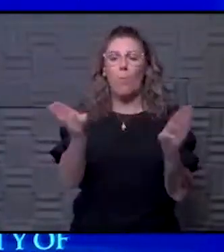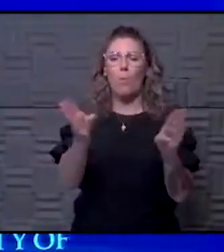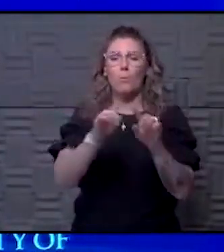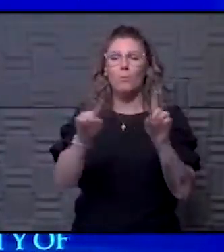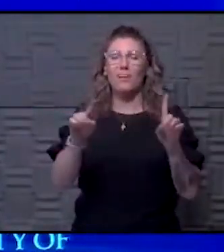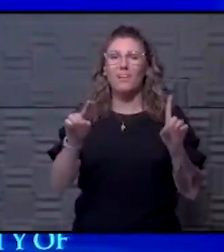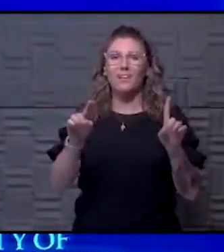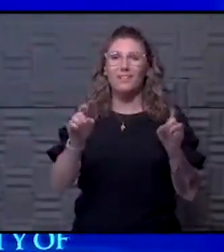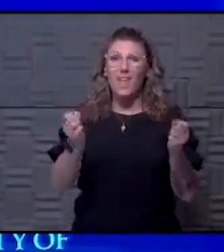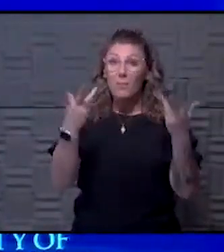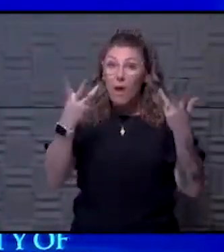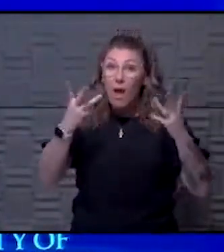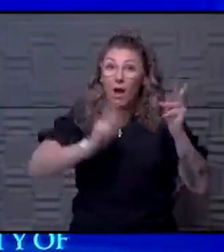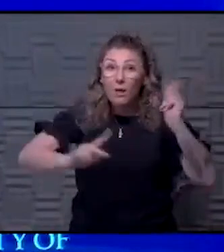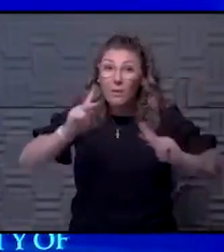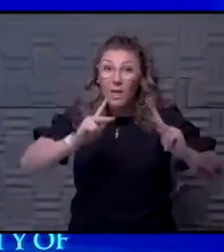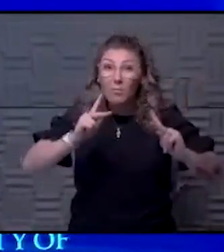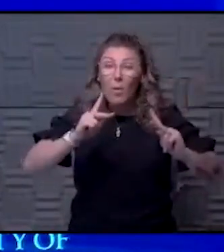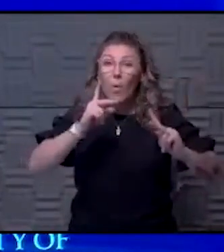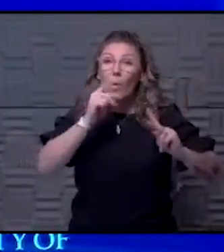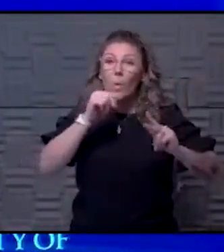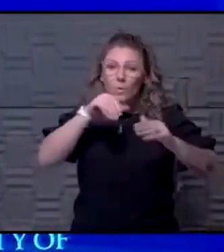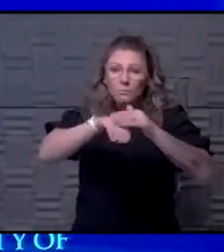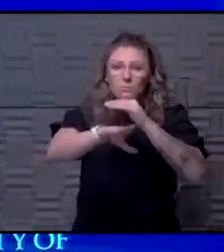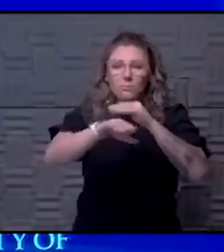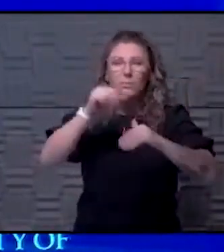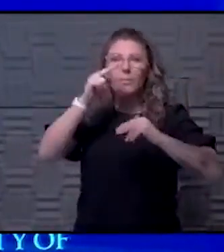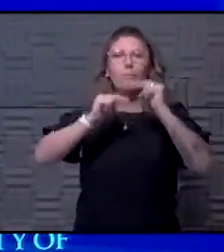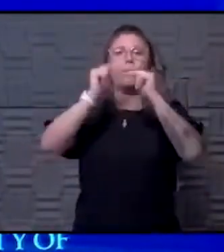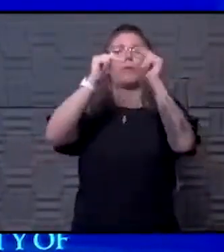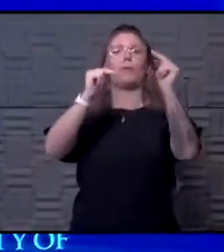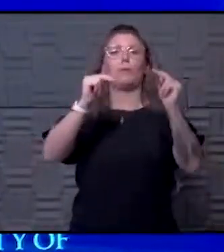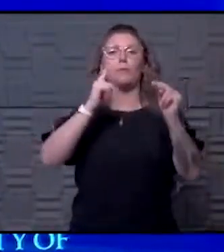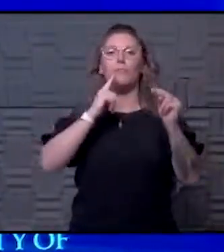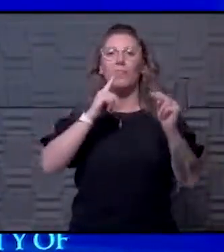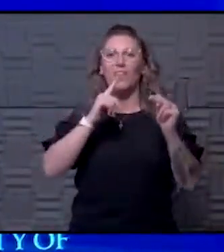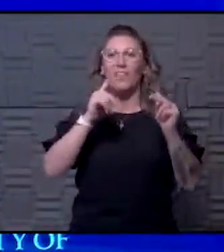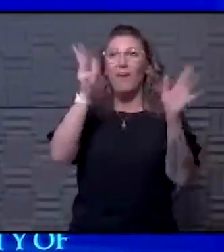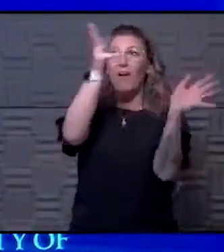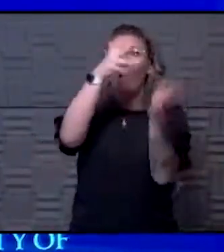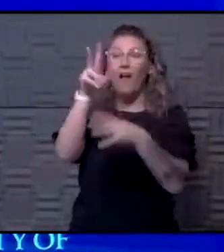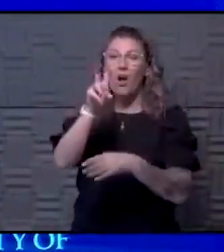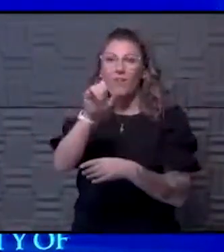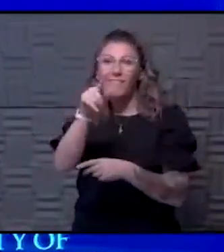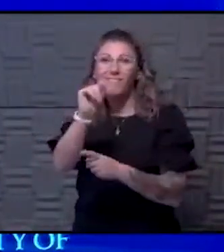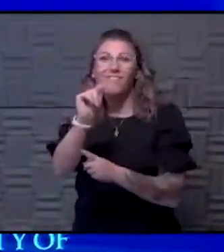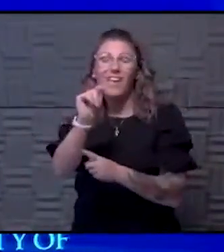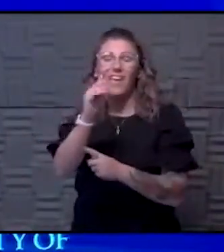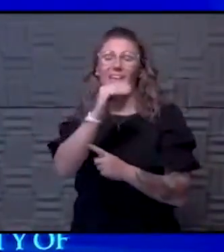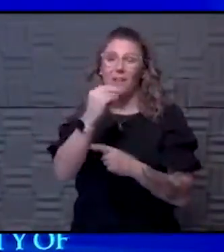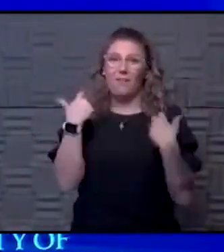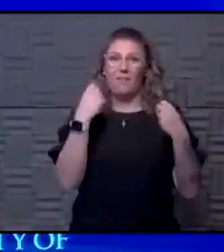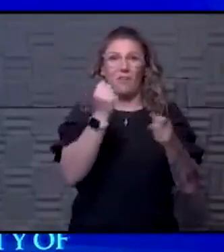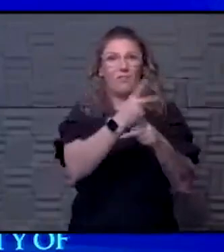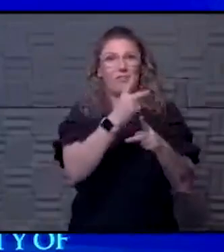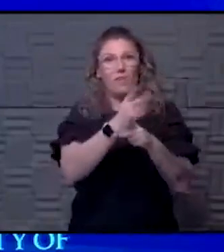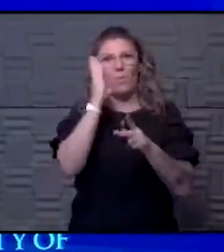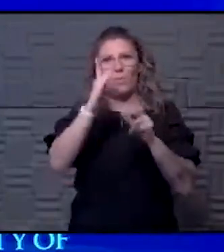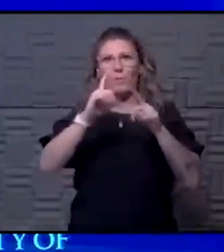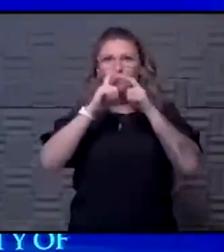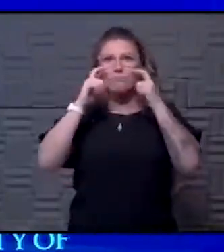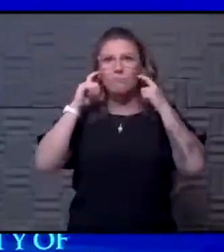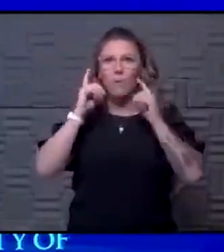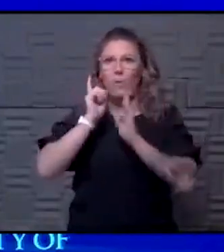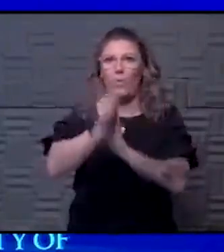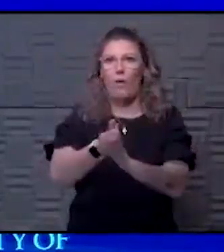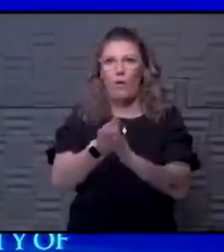is going to matter. I think who's coming in and out of the building is going to matter. I think ventilation is going to matter. Yep. And I think in healthcare we're going to be masking for quite a while. The